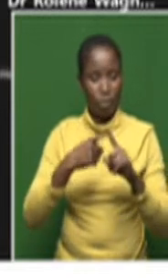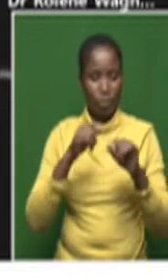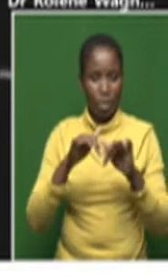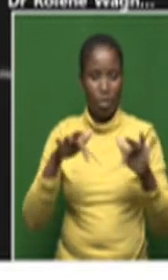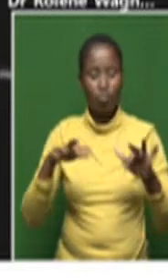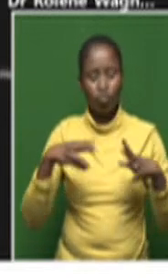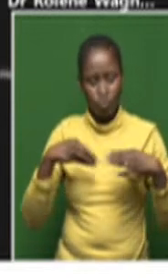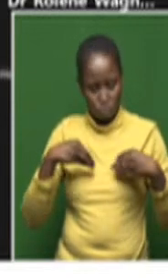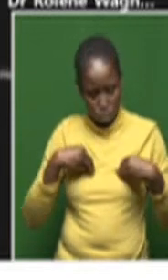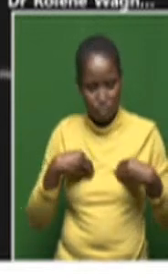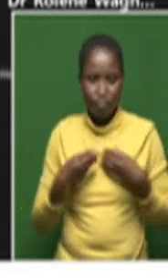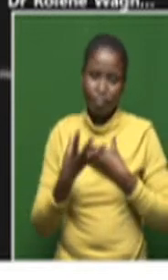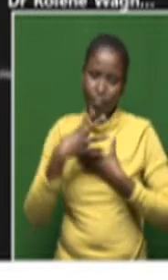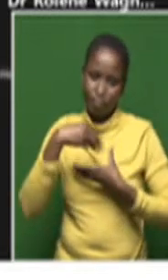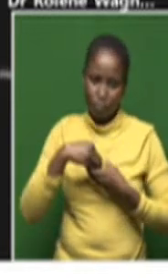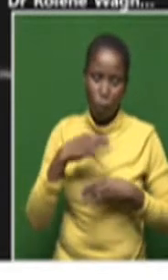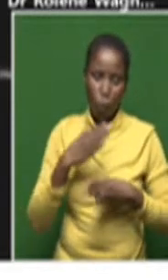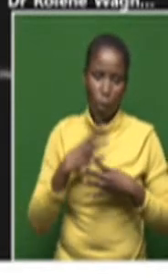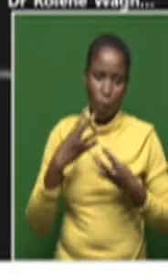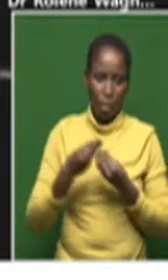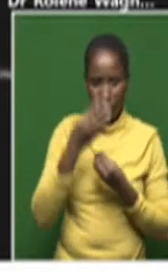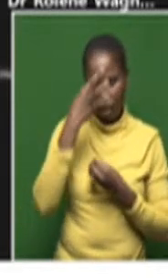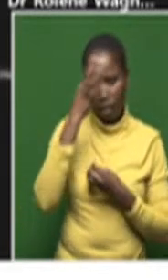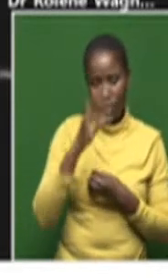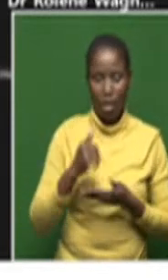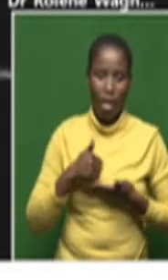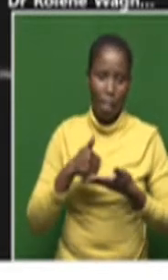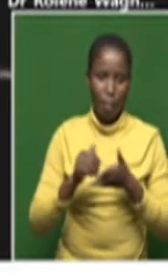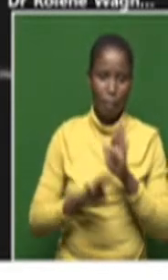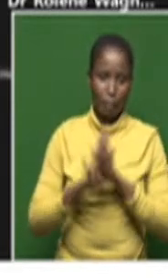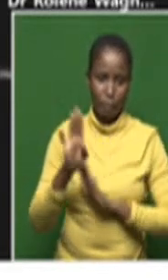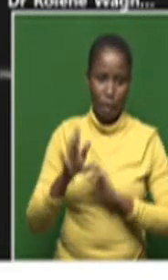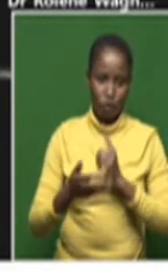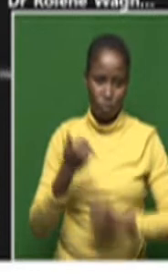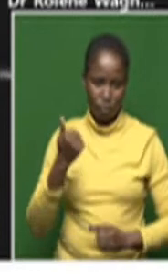to work with government in this endeavor.